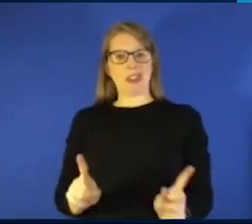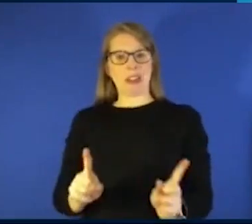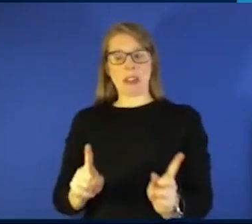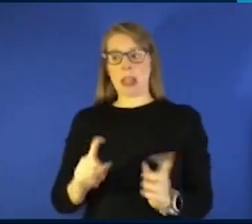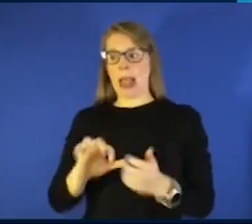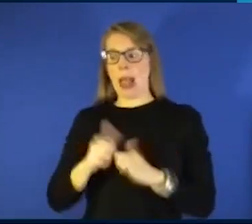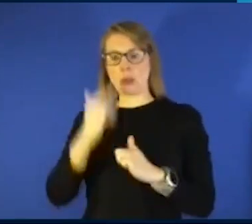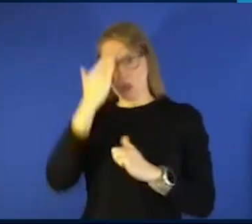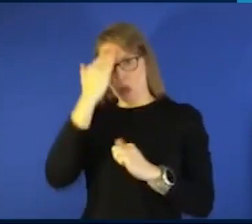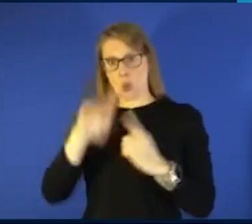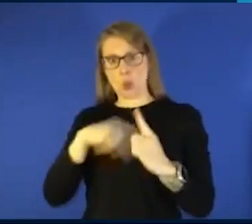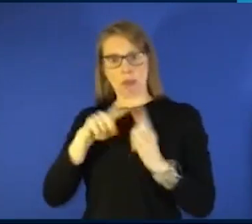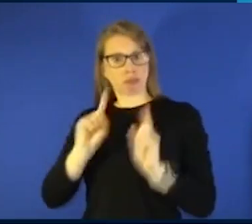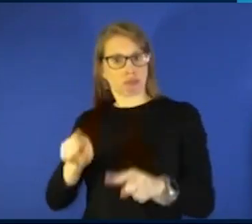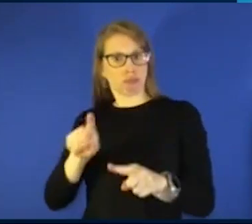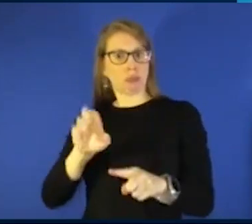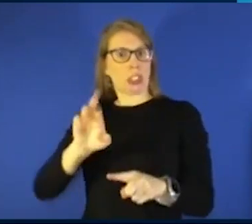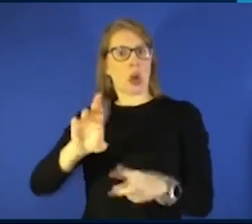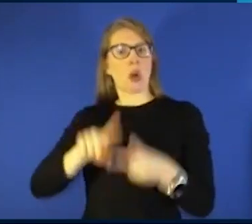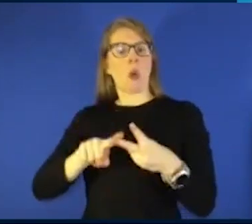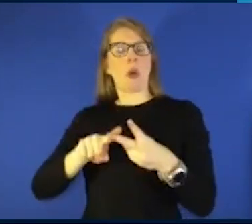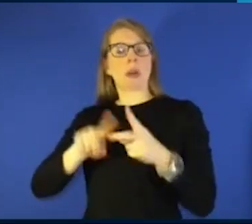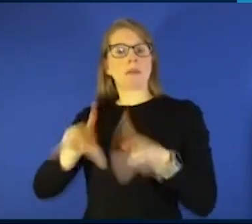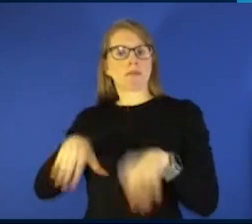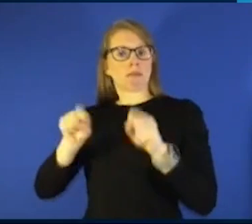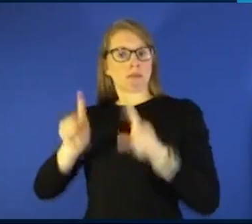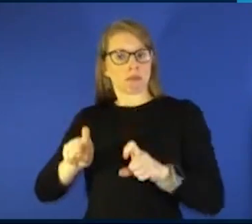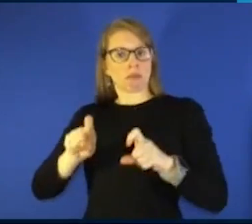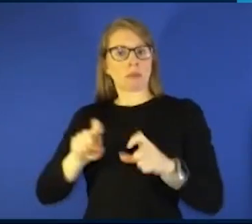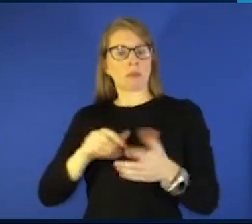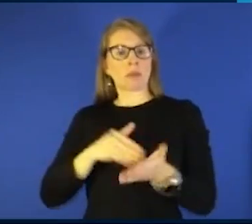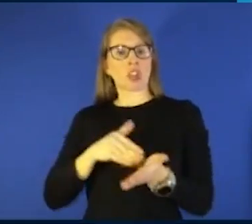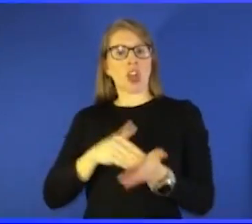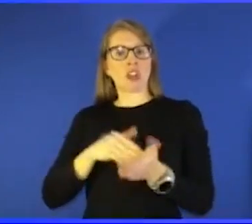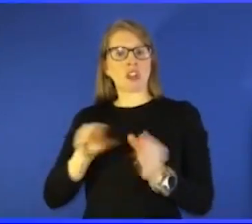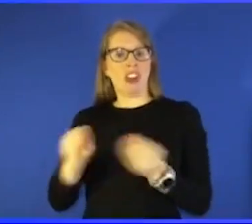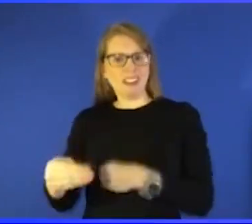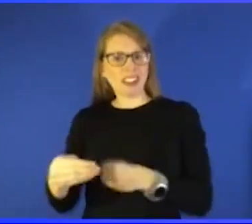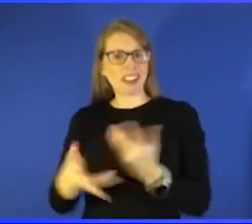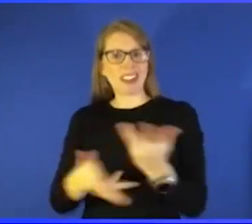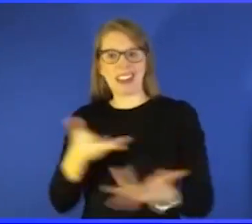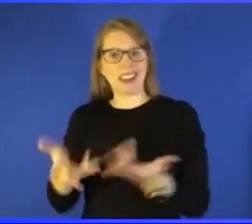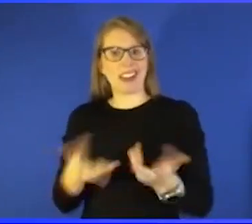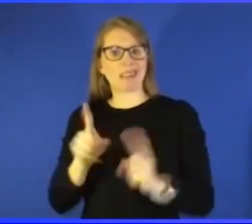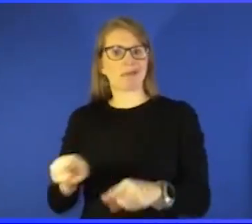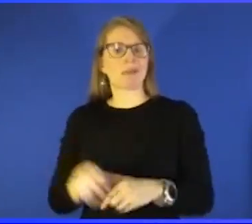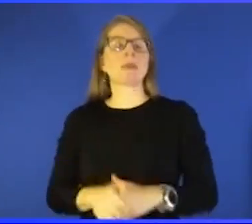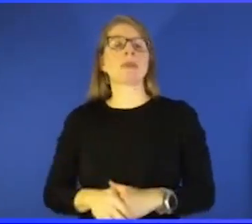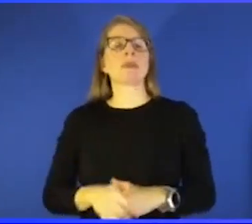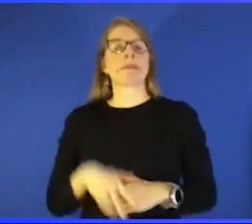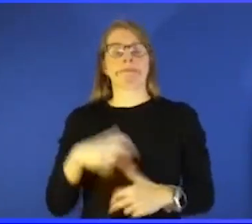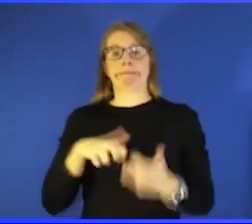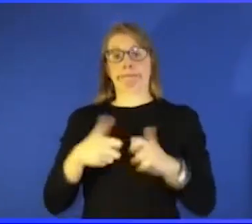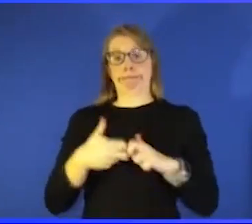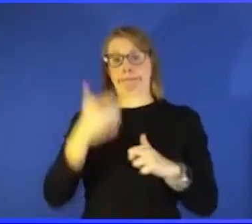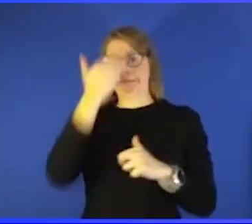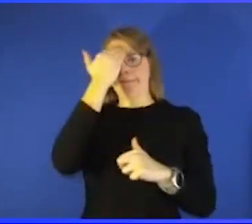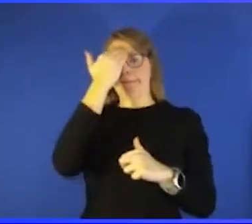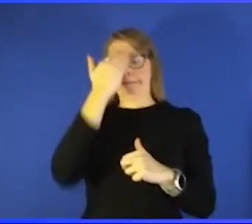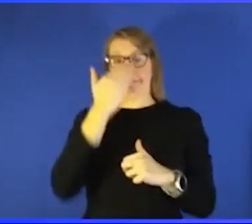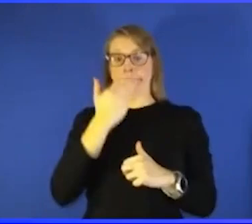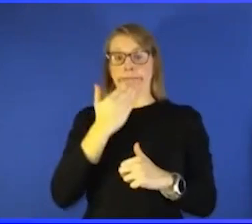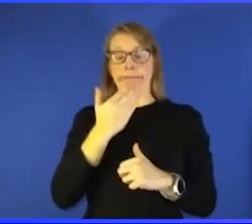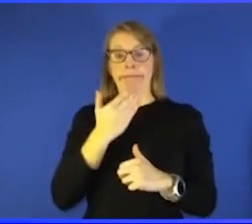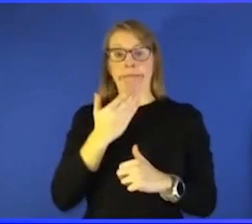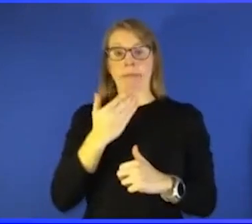ER? How do you know once you're at the doctor's office? Yeah, it's really difficult to know that because a lot of the symptoms are